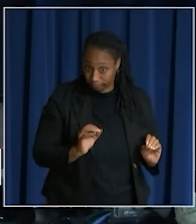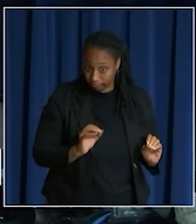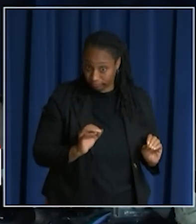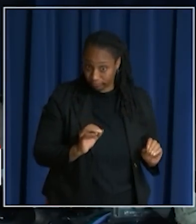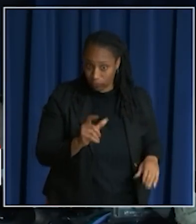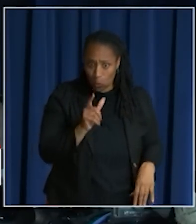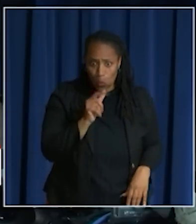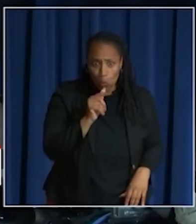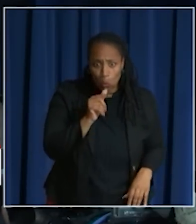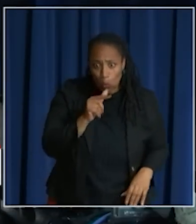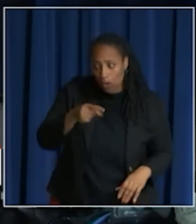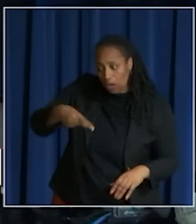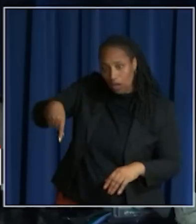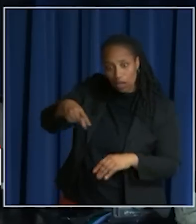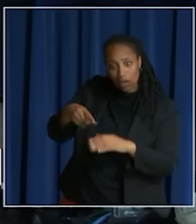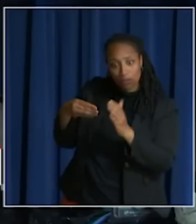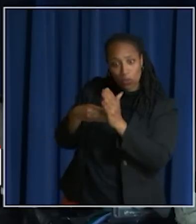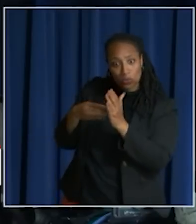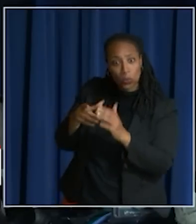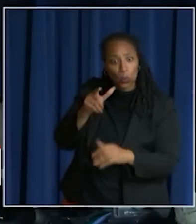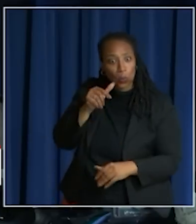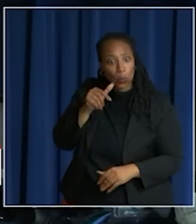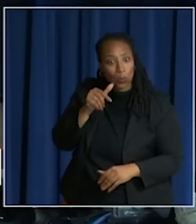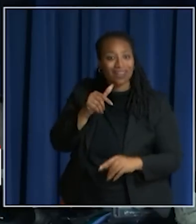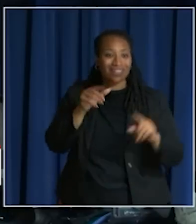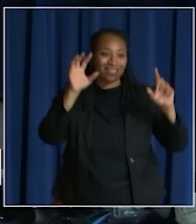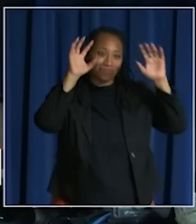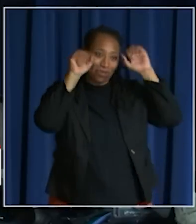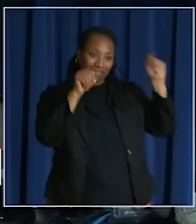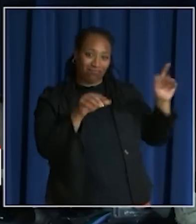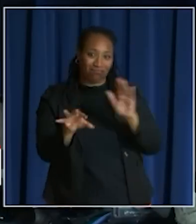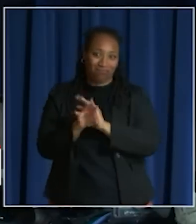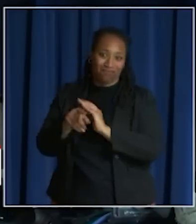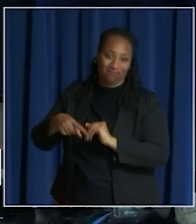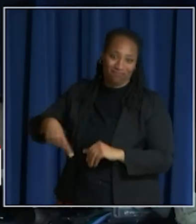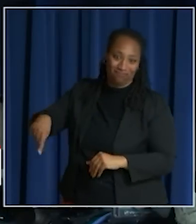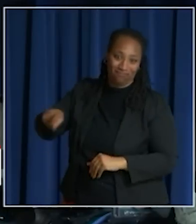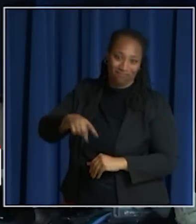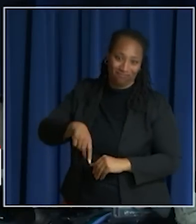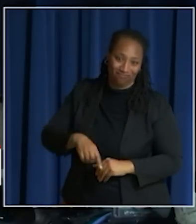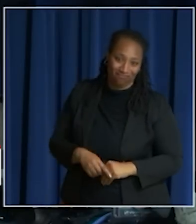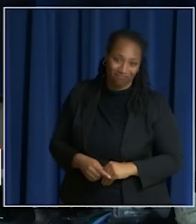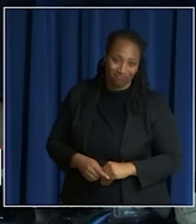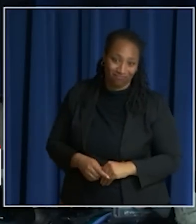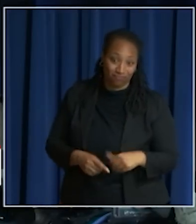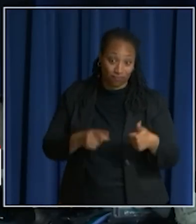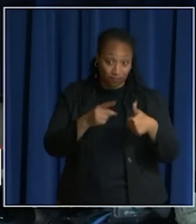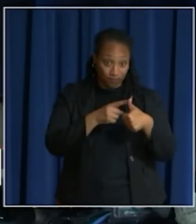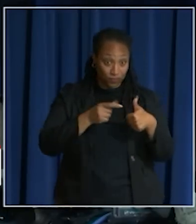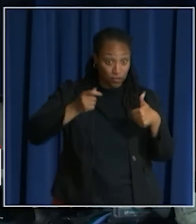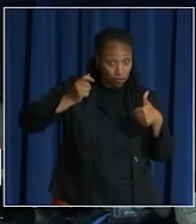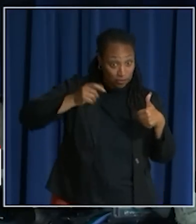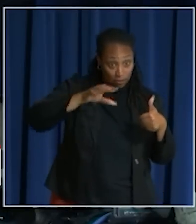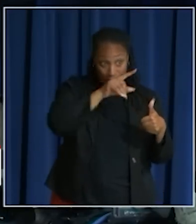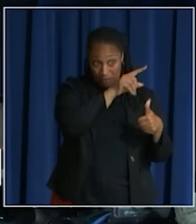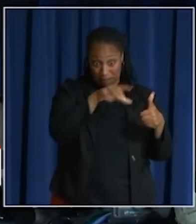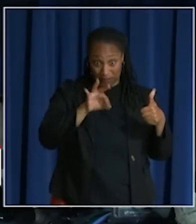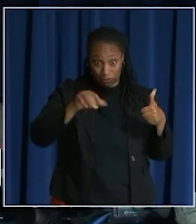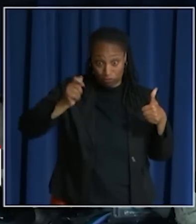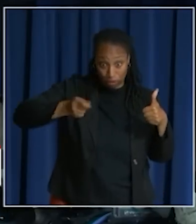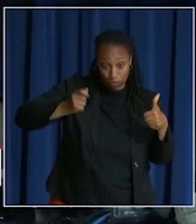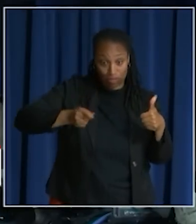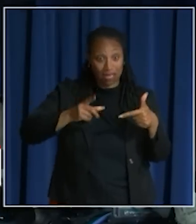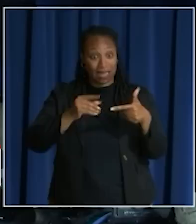President of the United States as well. And so those are not local judges. They don't report to any of us. So that is